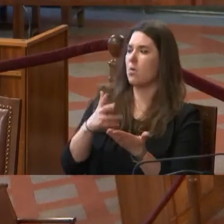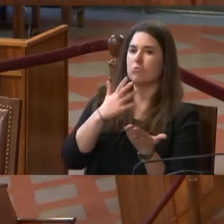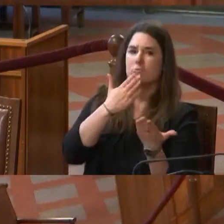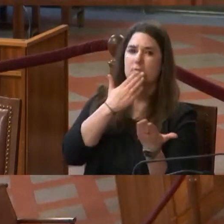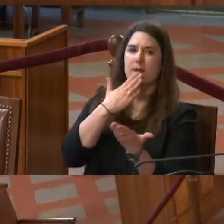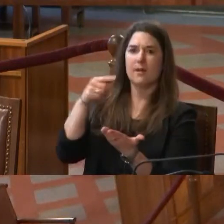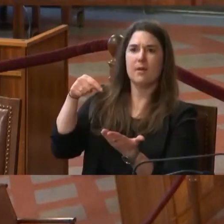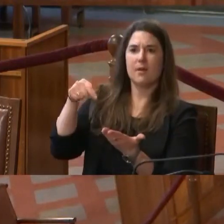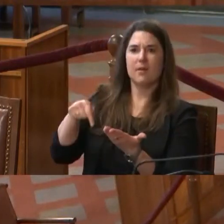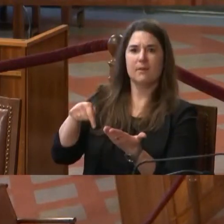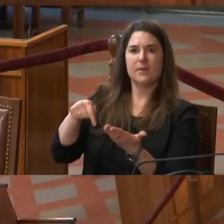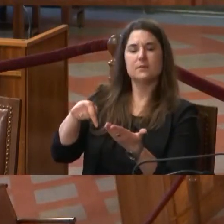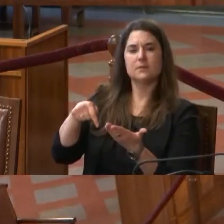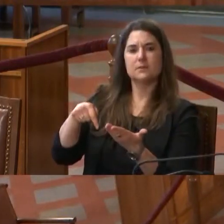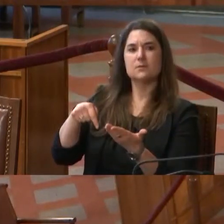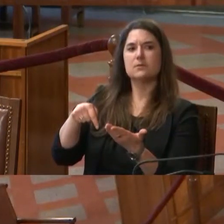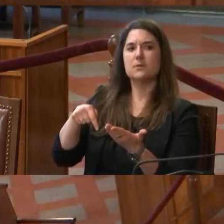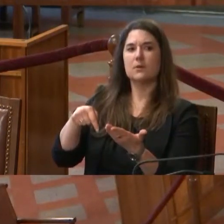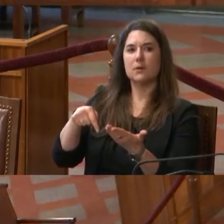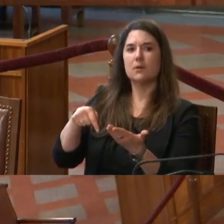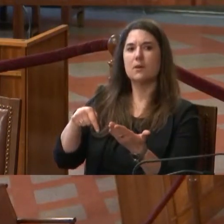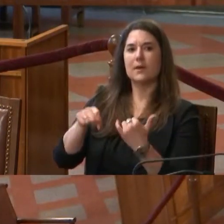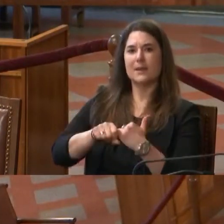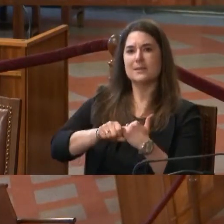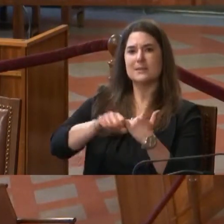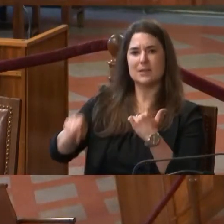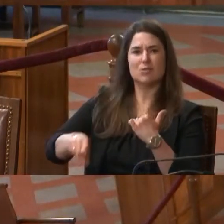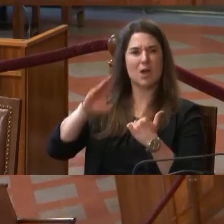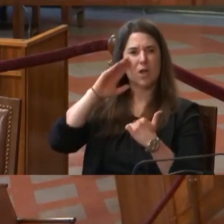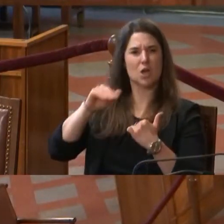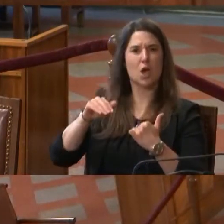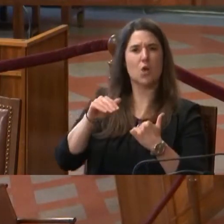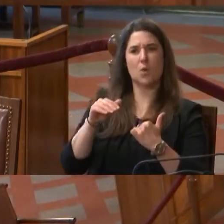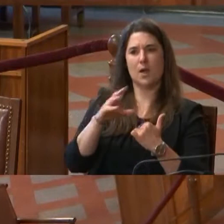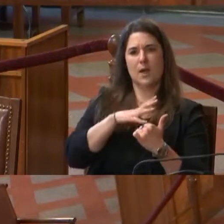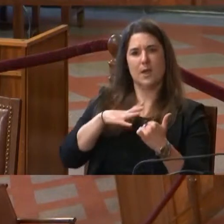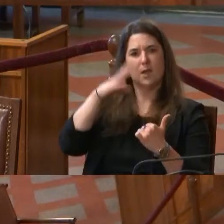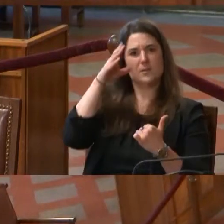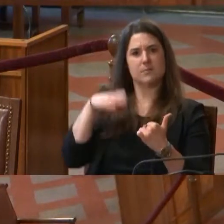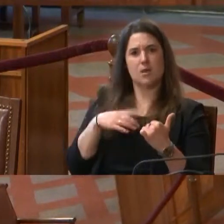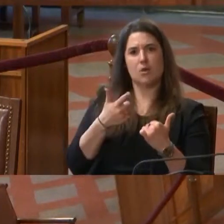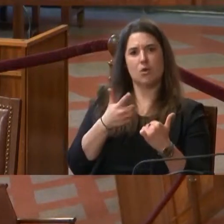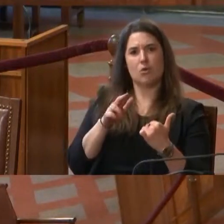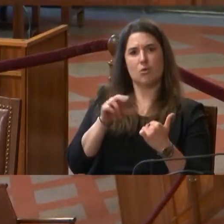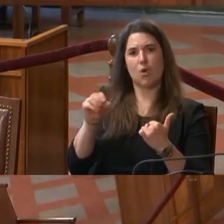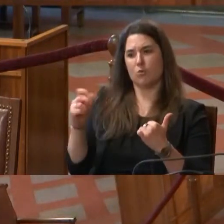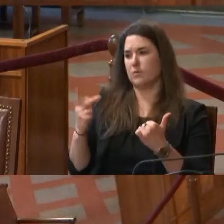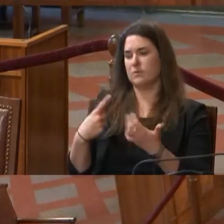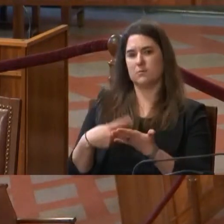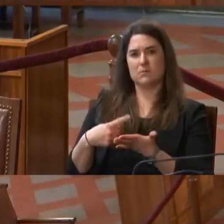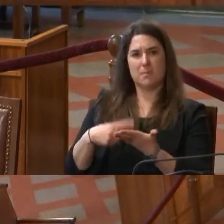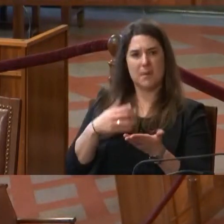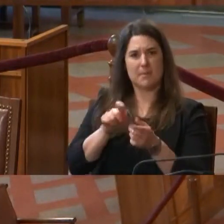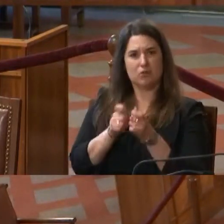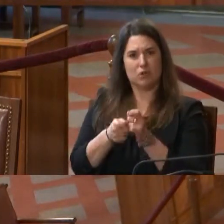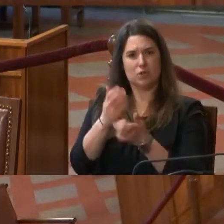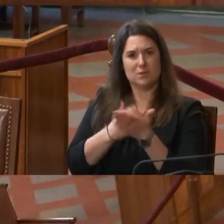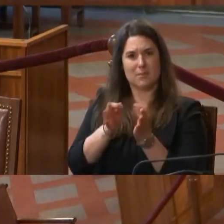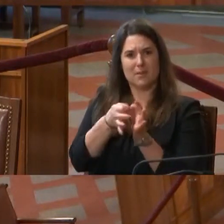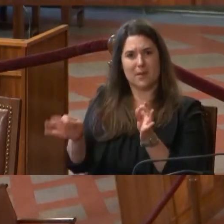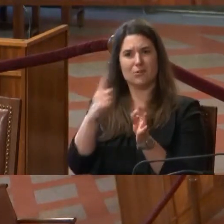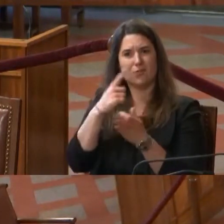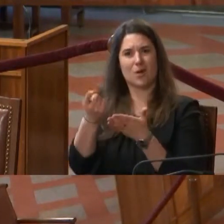everybody. These are LERTA extensions. I know Councilman Gross and I did speak about maybe changing some of the language for